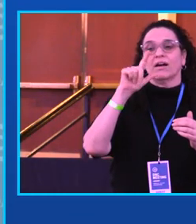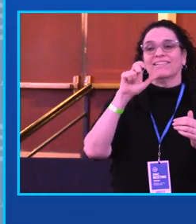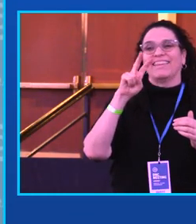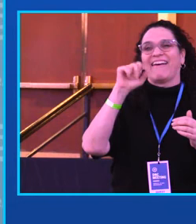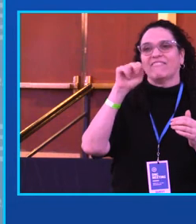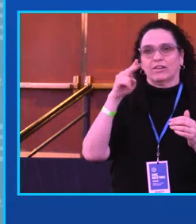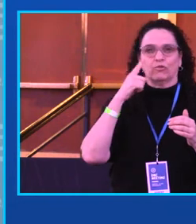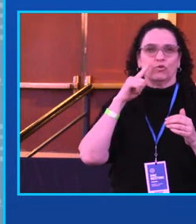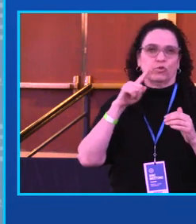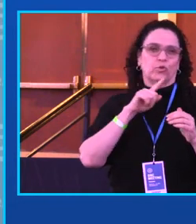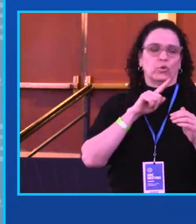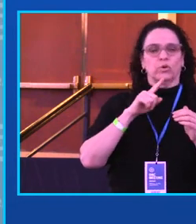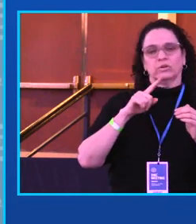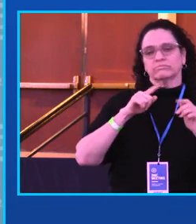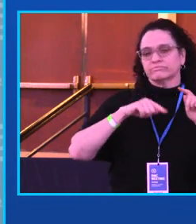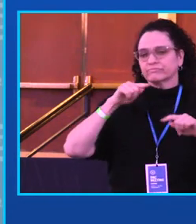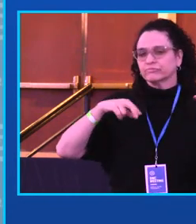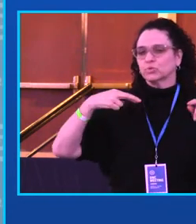Levin.